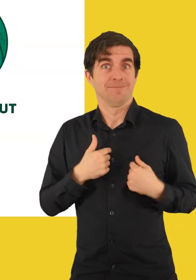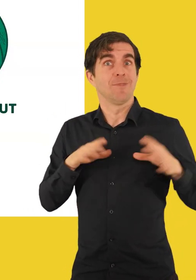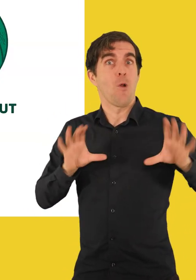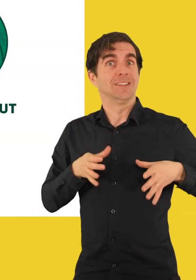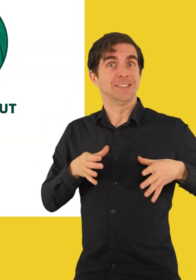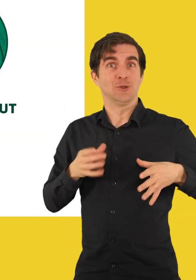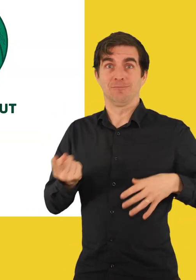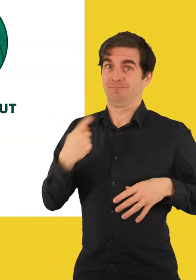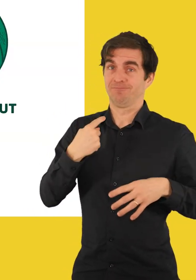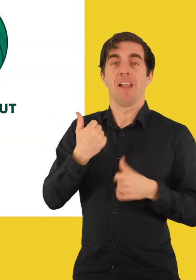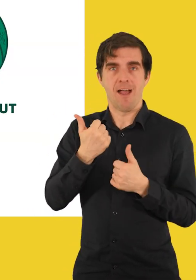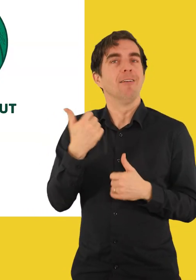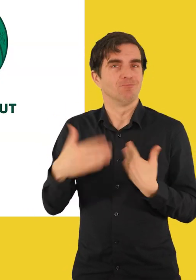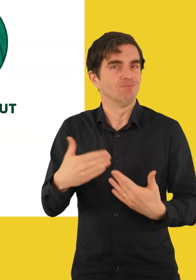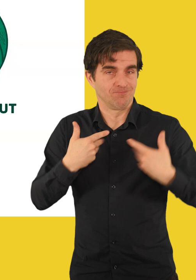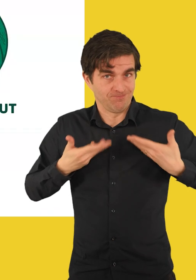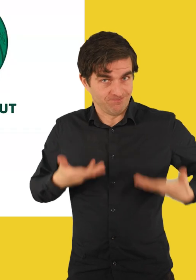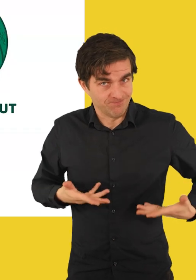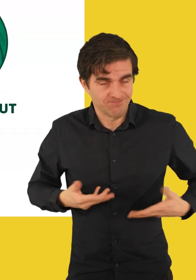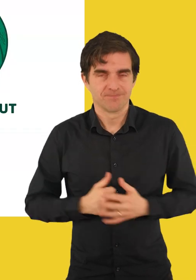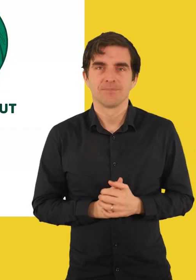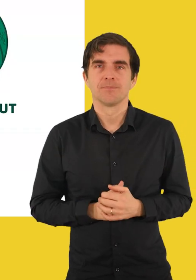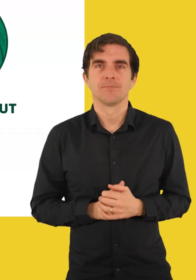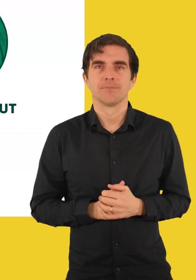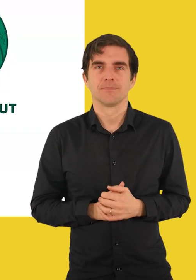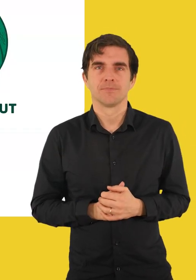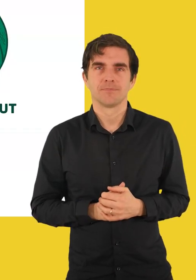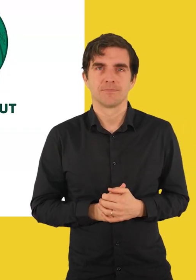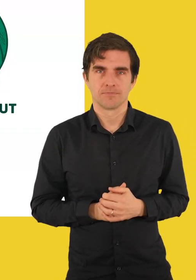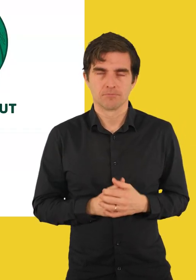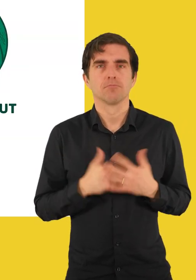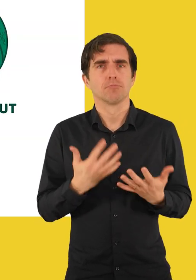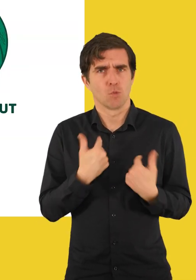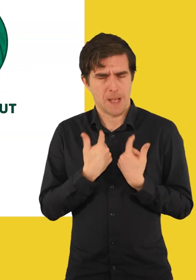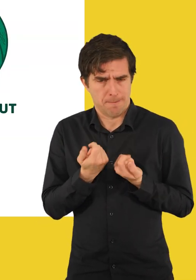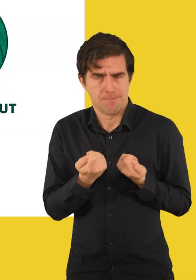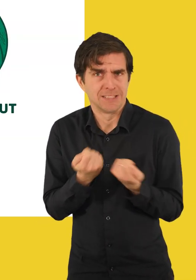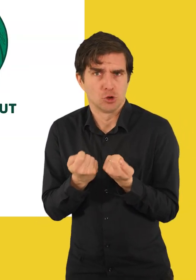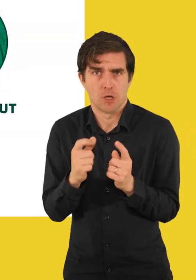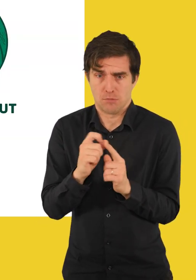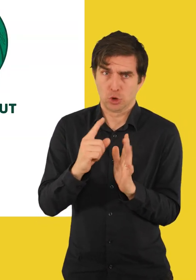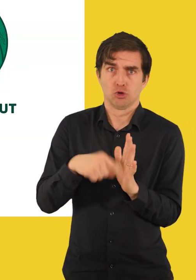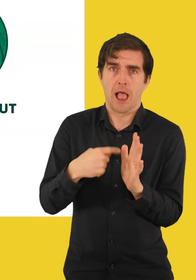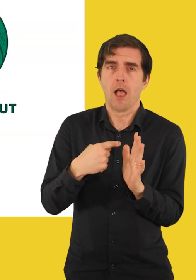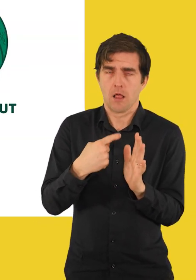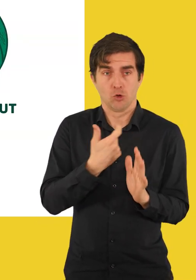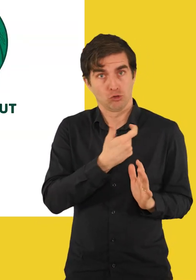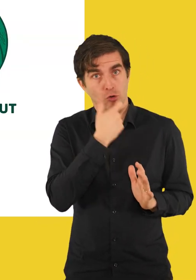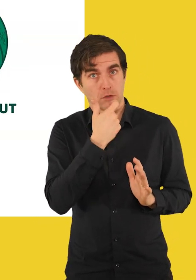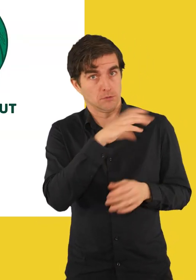that's why we are here as an organization. We are managing the project